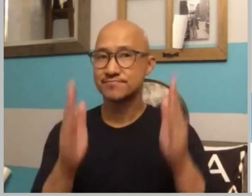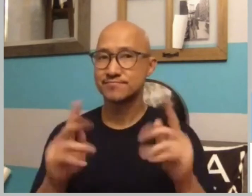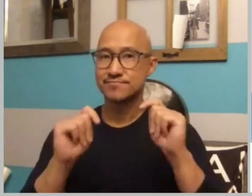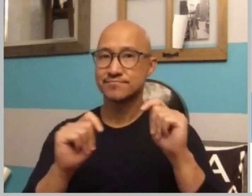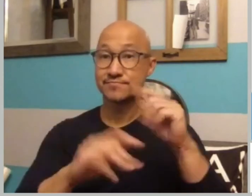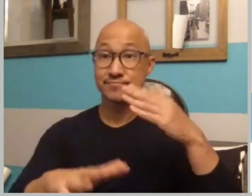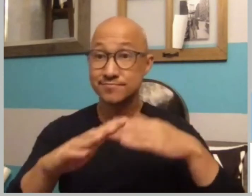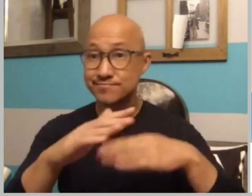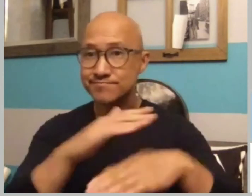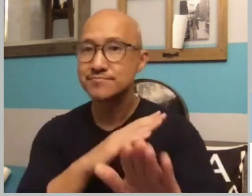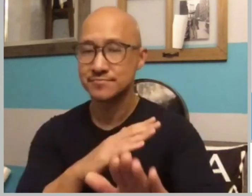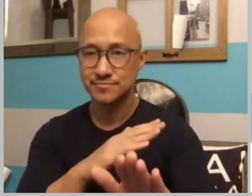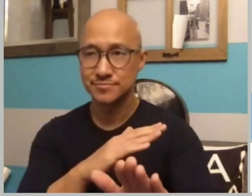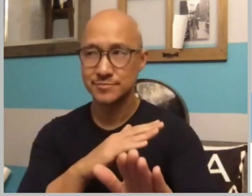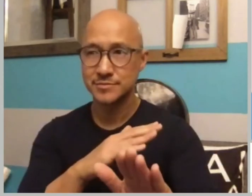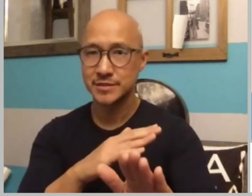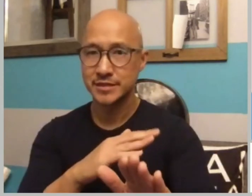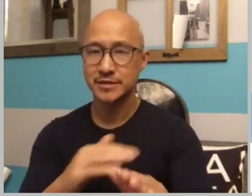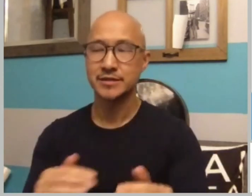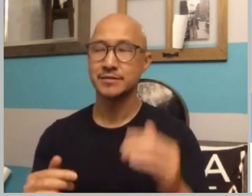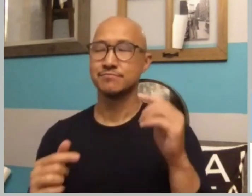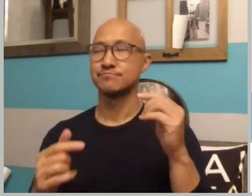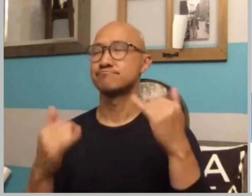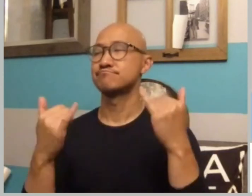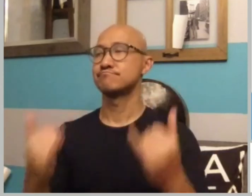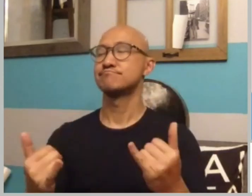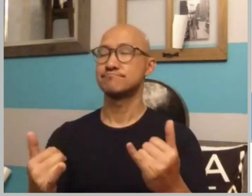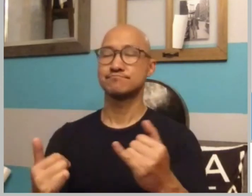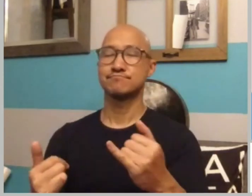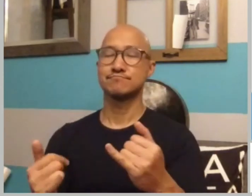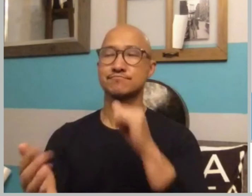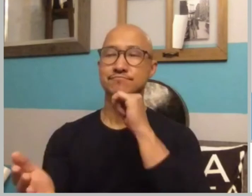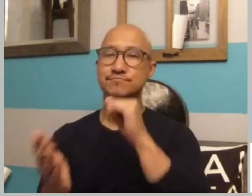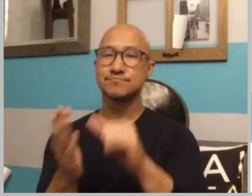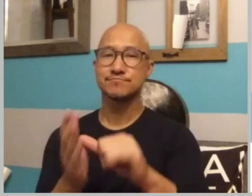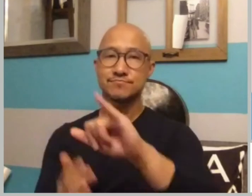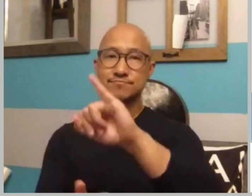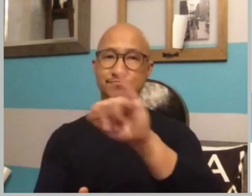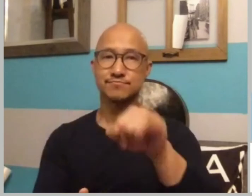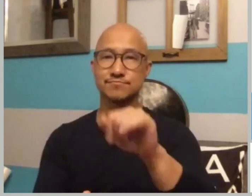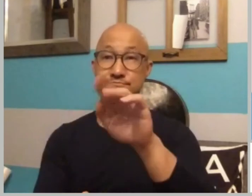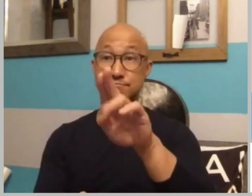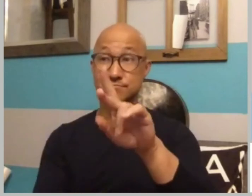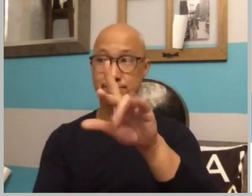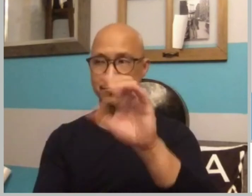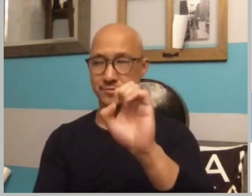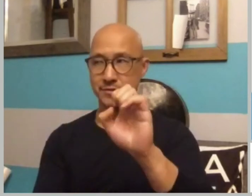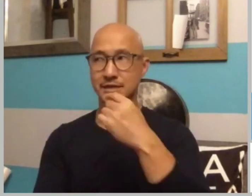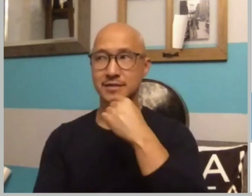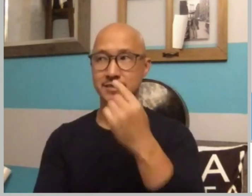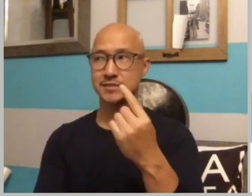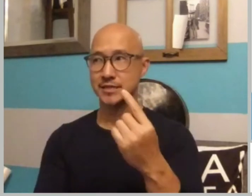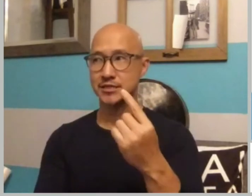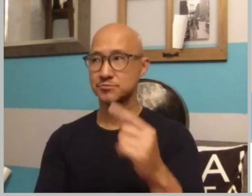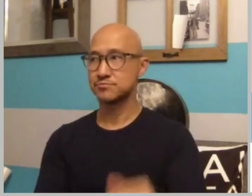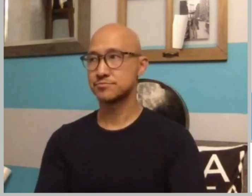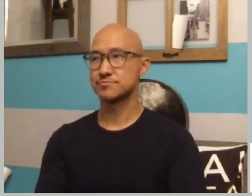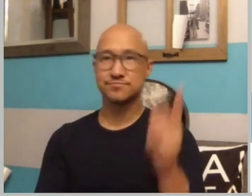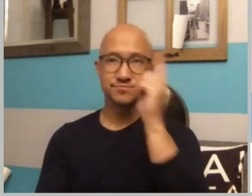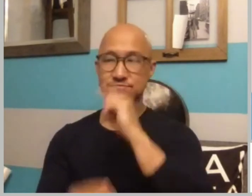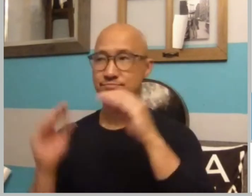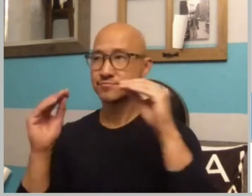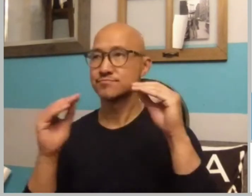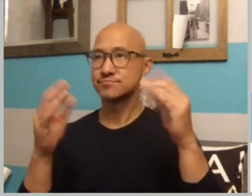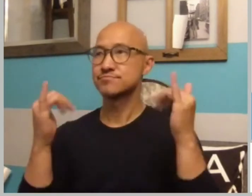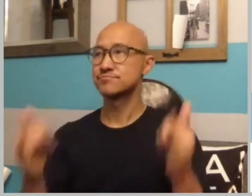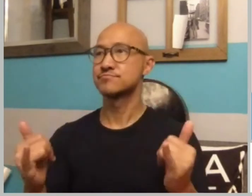as they feast with you without fear, shepherding, feeding themselves. And he describes them as